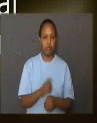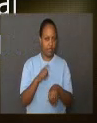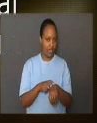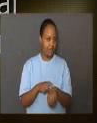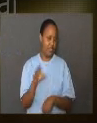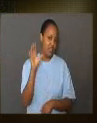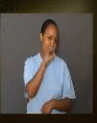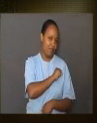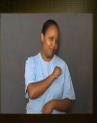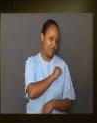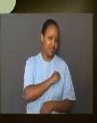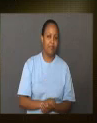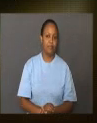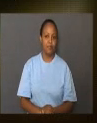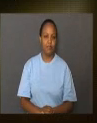Time's up.